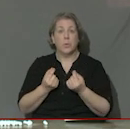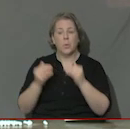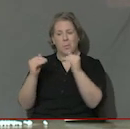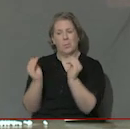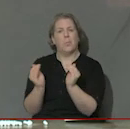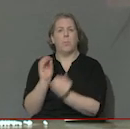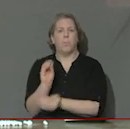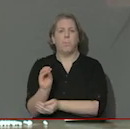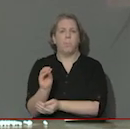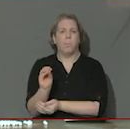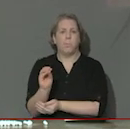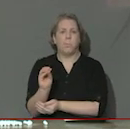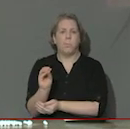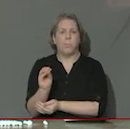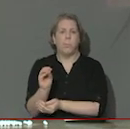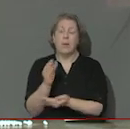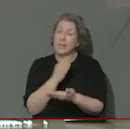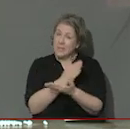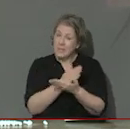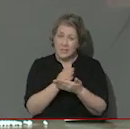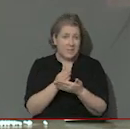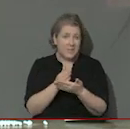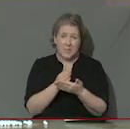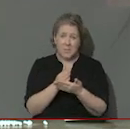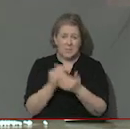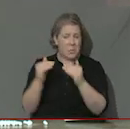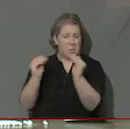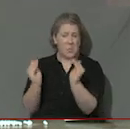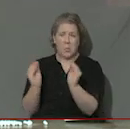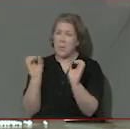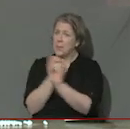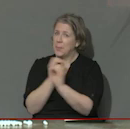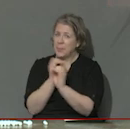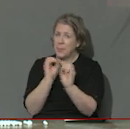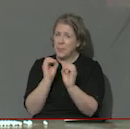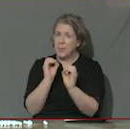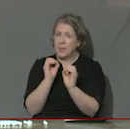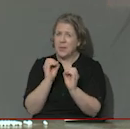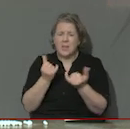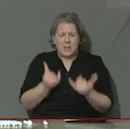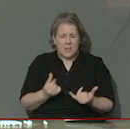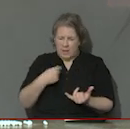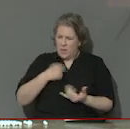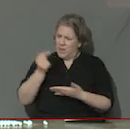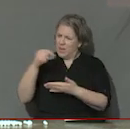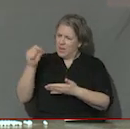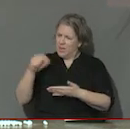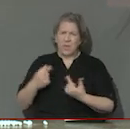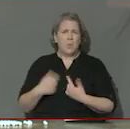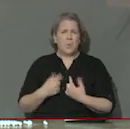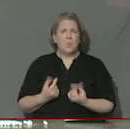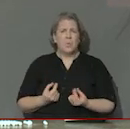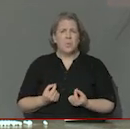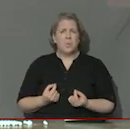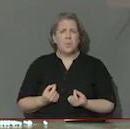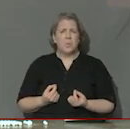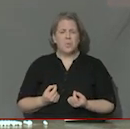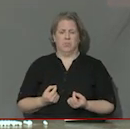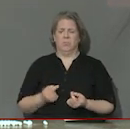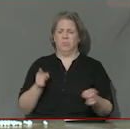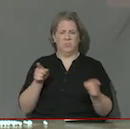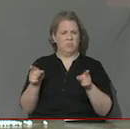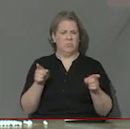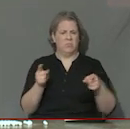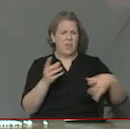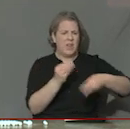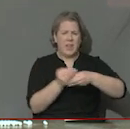brackets. Some learners, they don't put it in brackets. So what do the examiner now do? The examiner says this